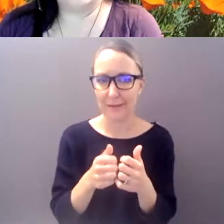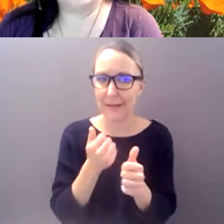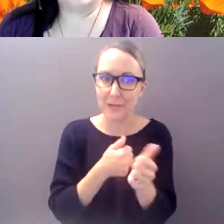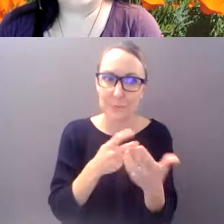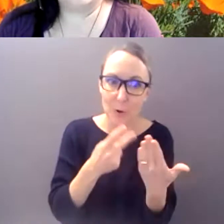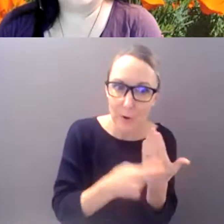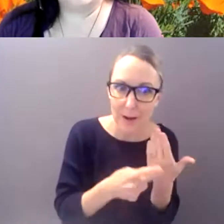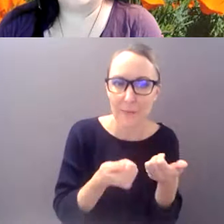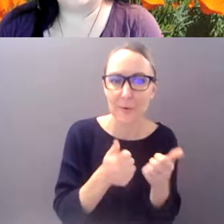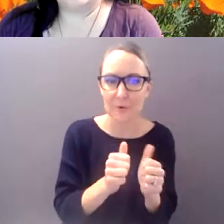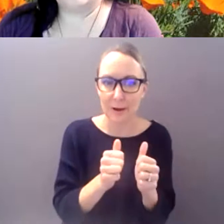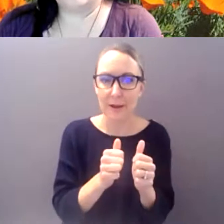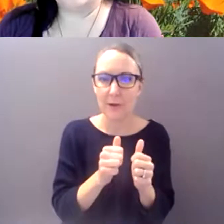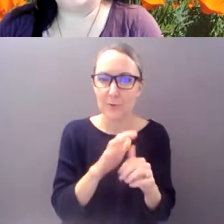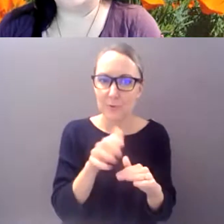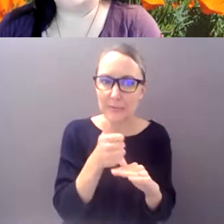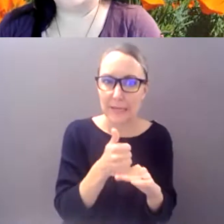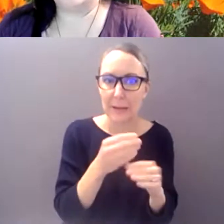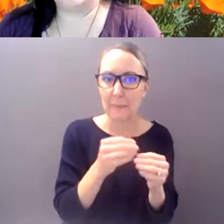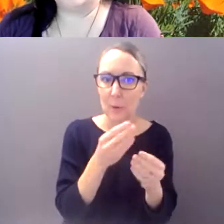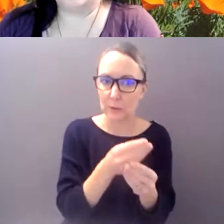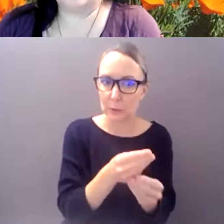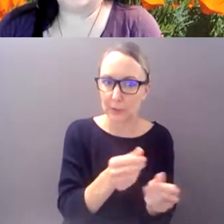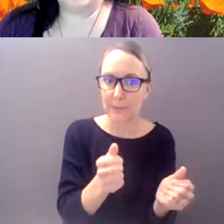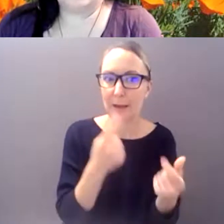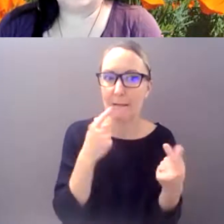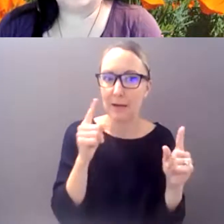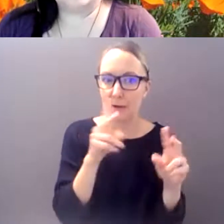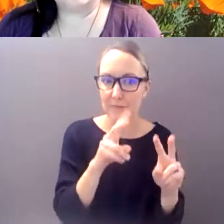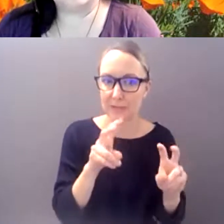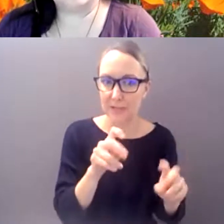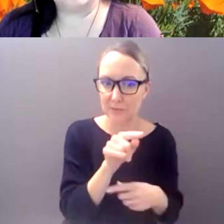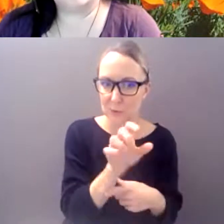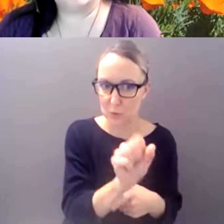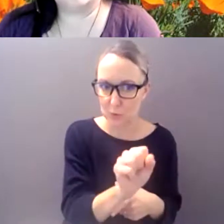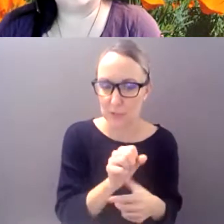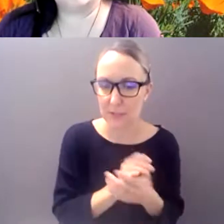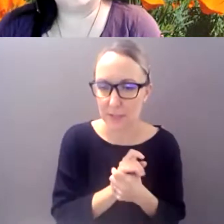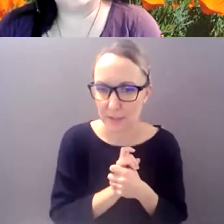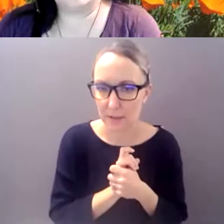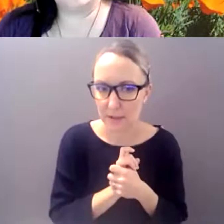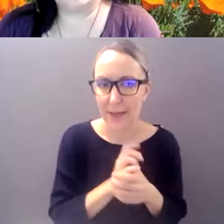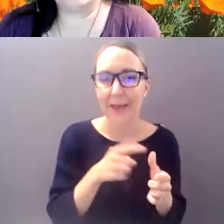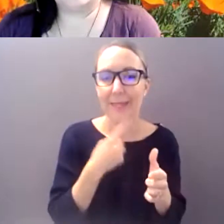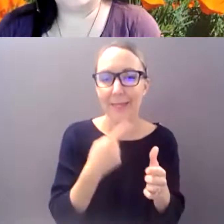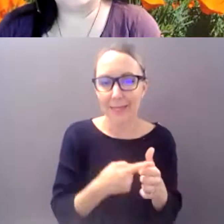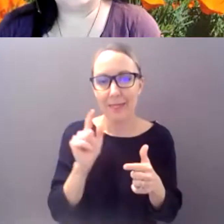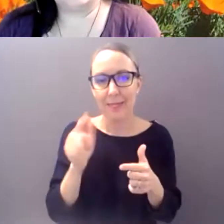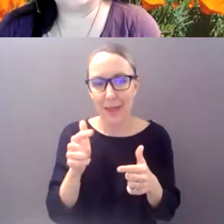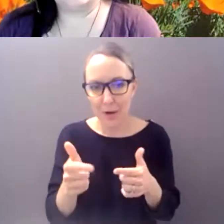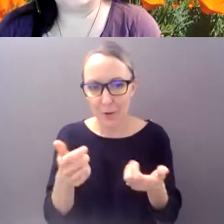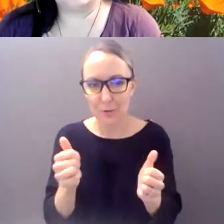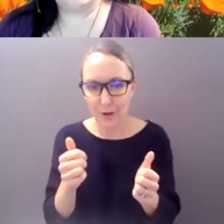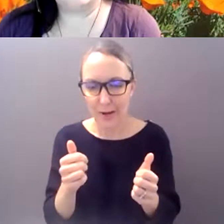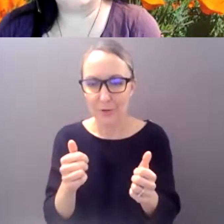trying to streamline and, create truly effective assessment tools, and then gradually build towards something